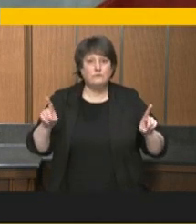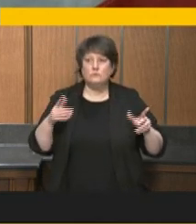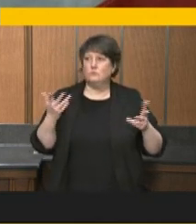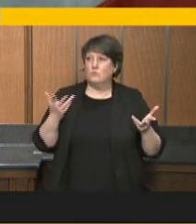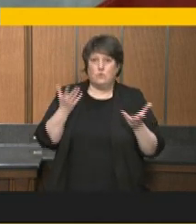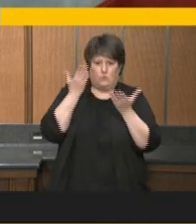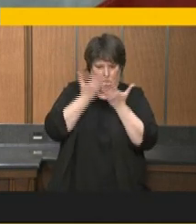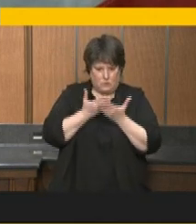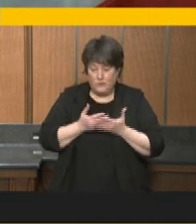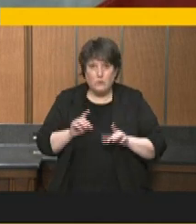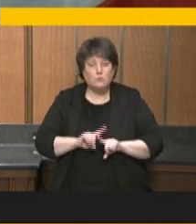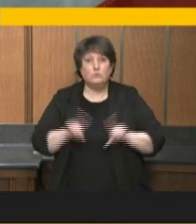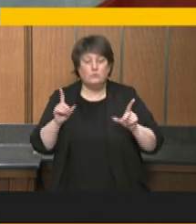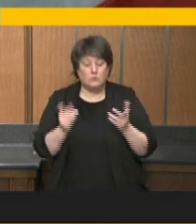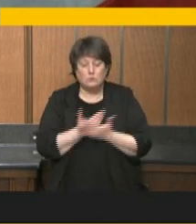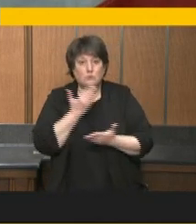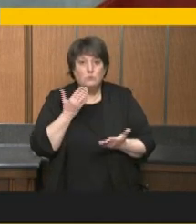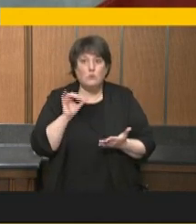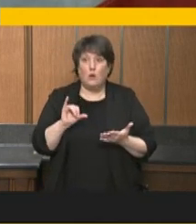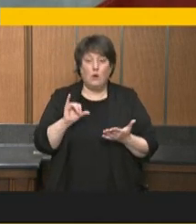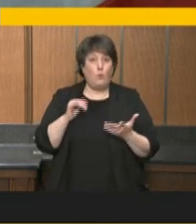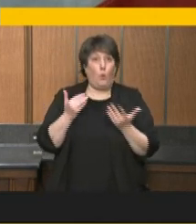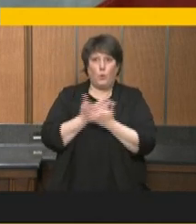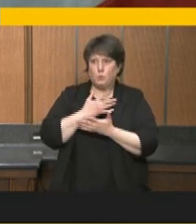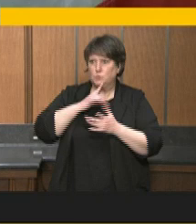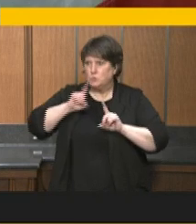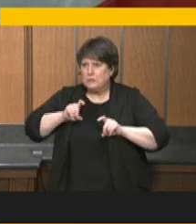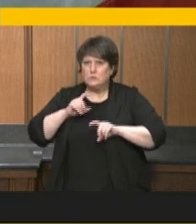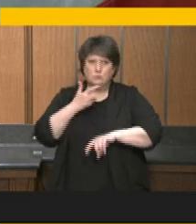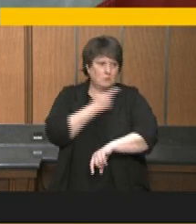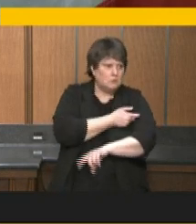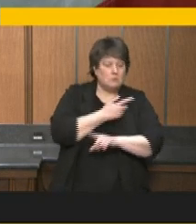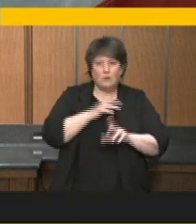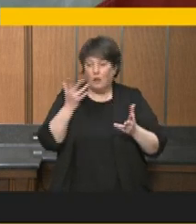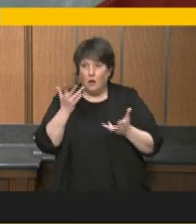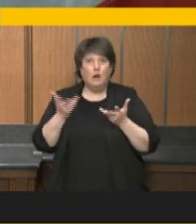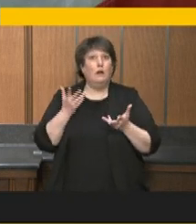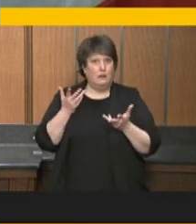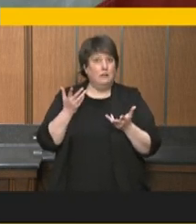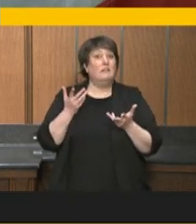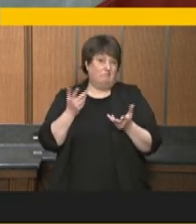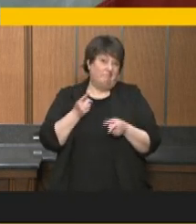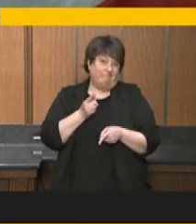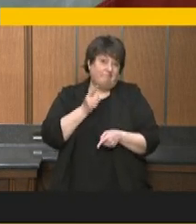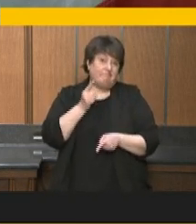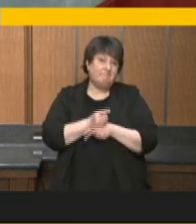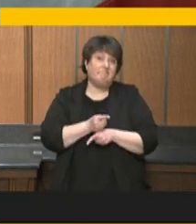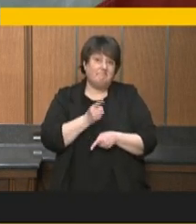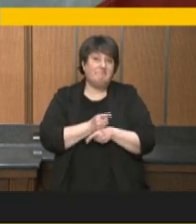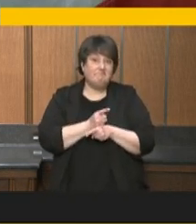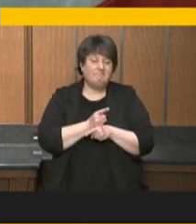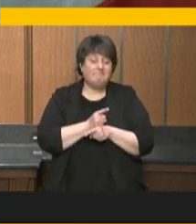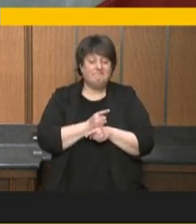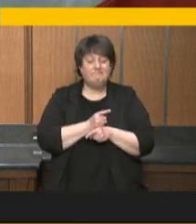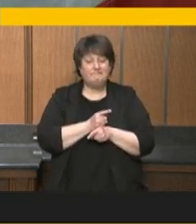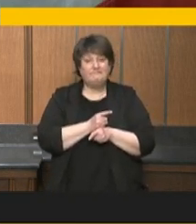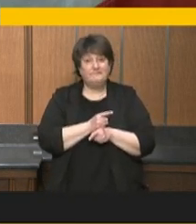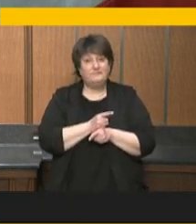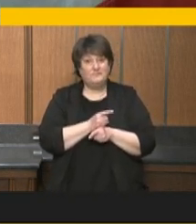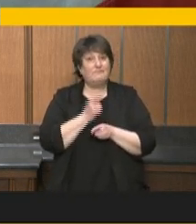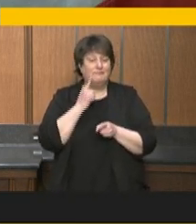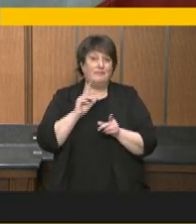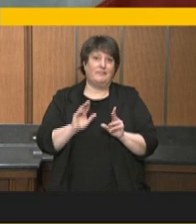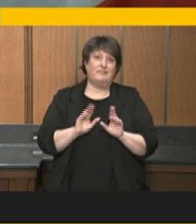evidence, or there are new approaches to try. And so much like the Deputy Prime Minister has said, we have been obviously